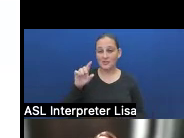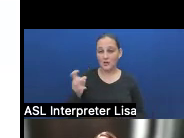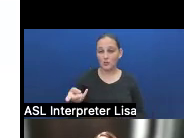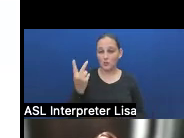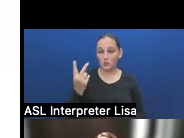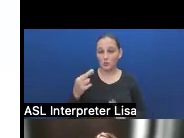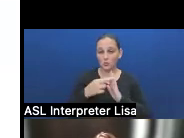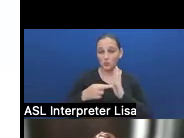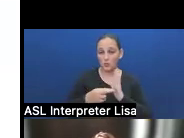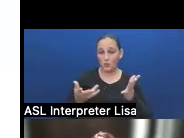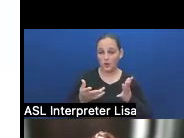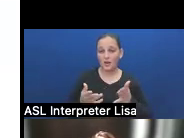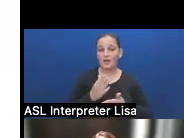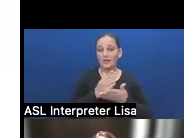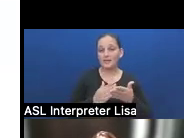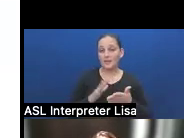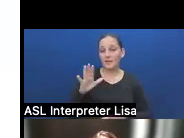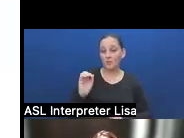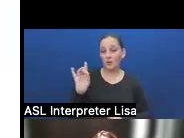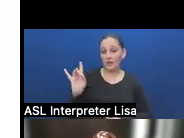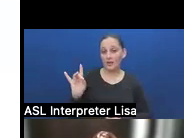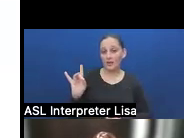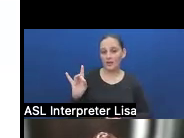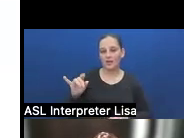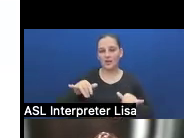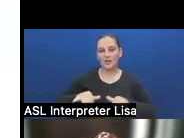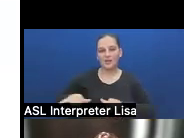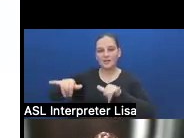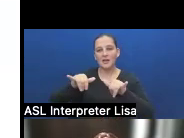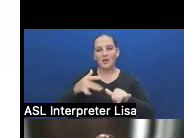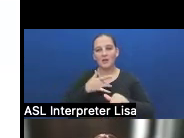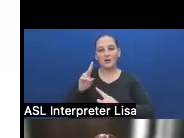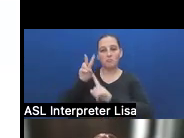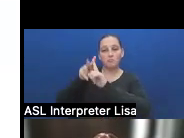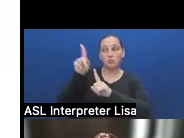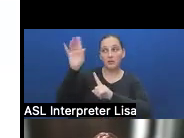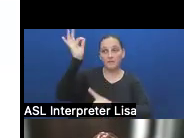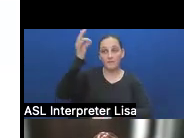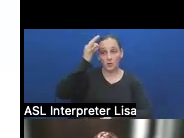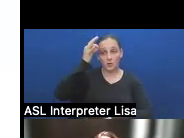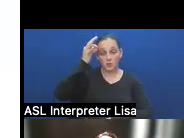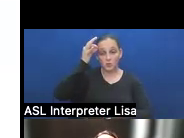you, Section 508, the standard that applies to the federal government, says